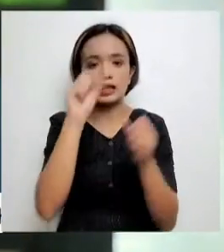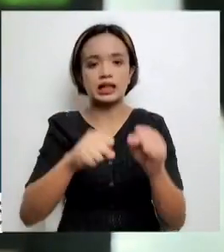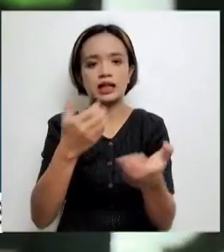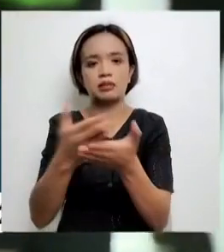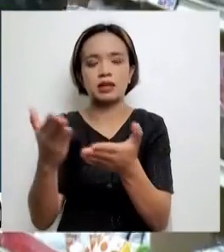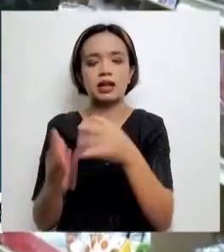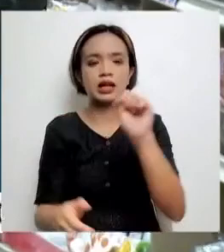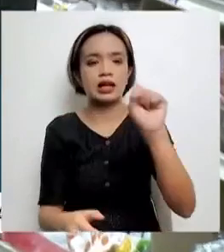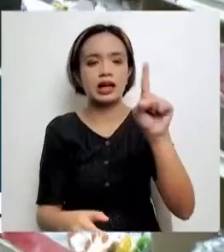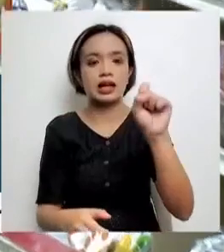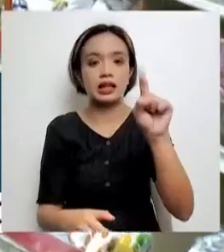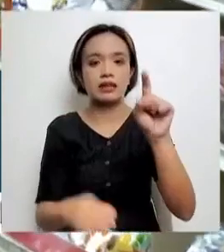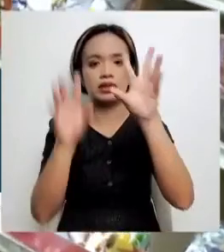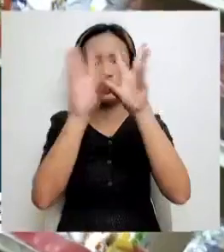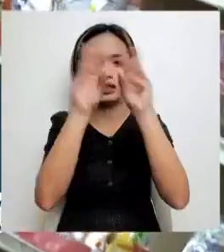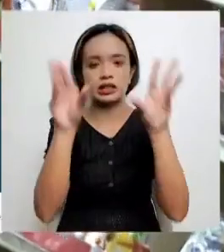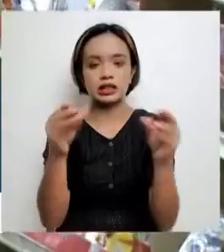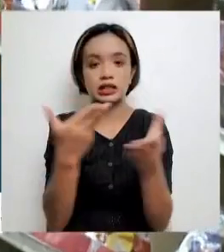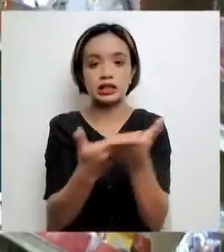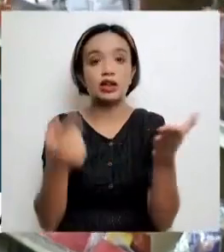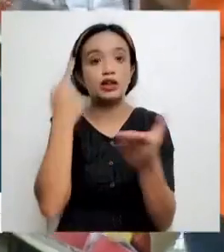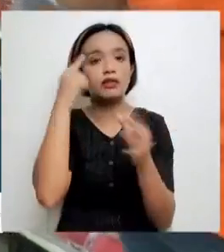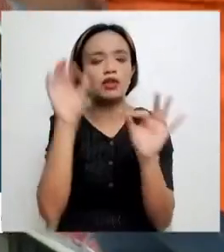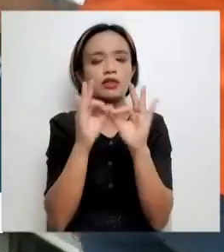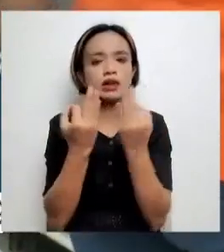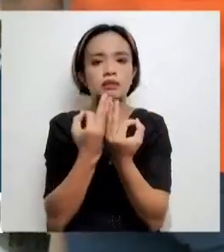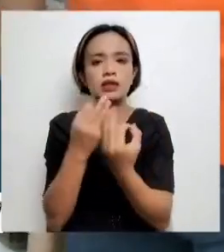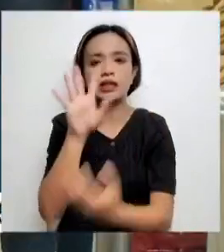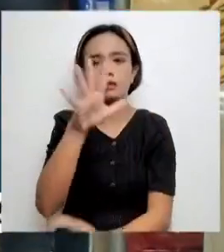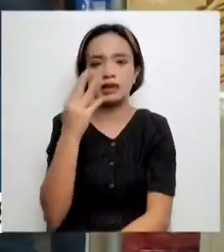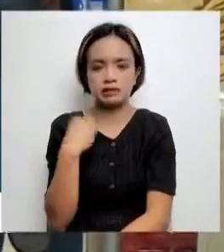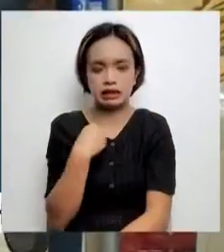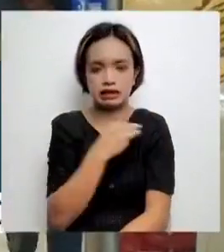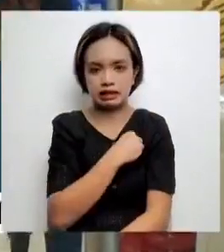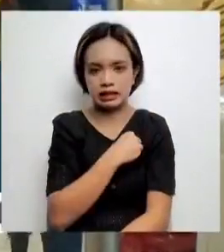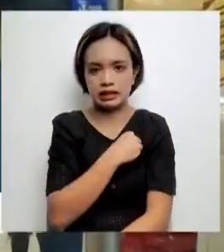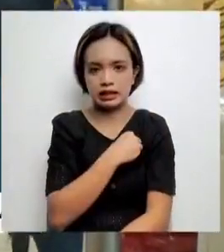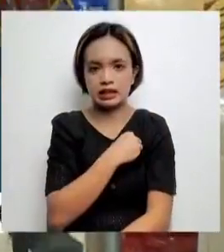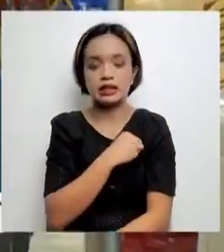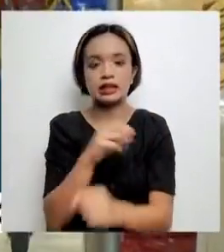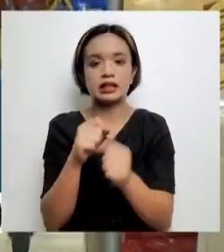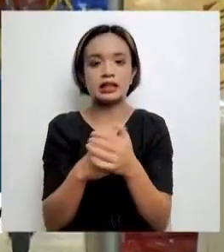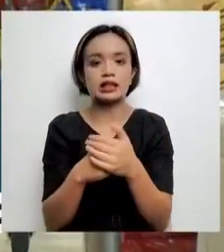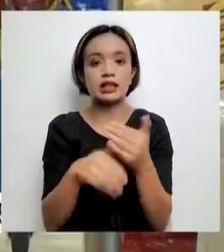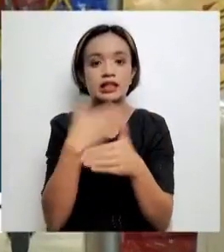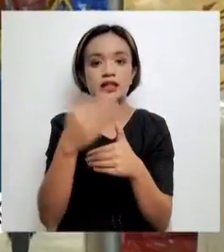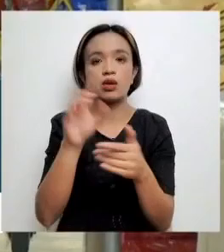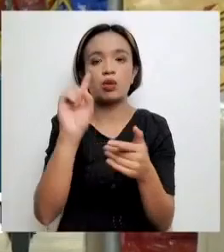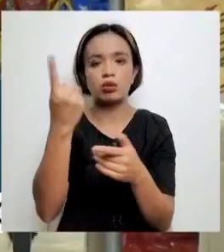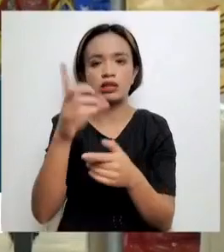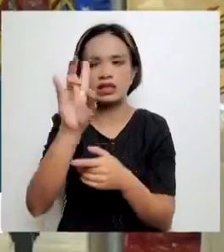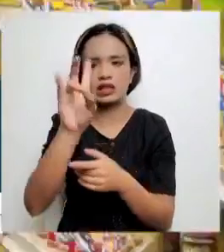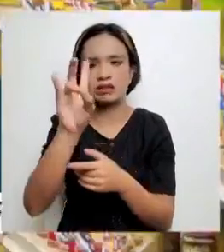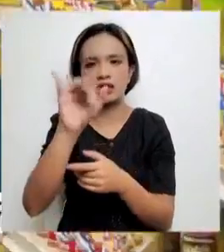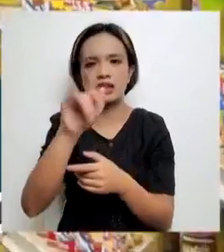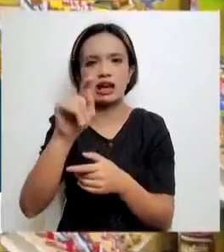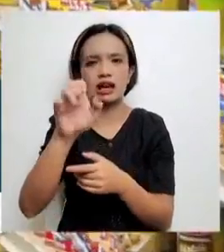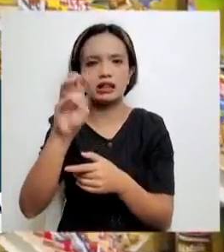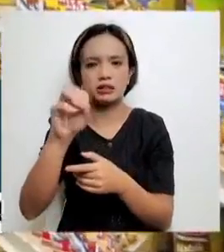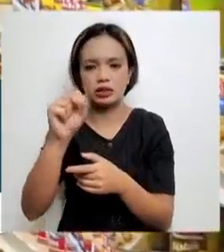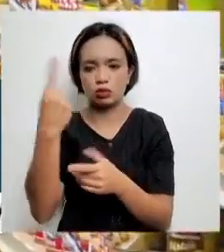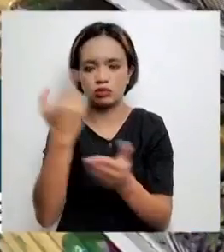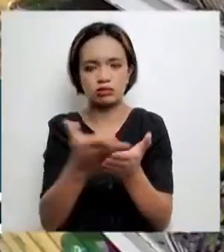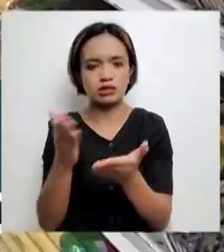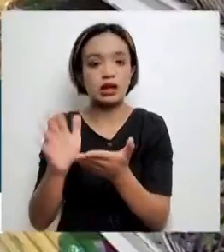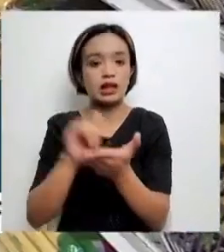Nochebuena items for a family of 5 last 2014, can only buy 7 items this year. This is why